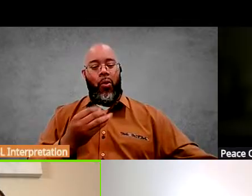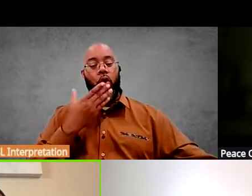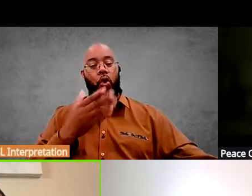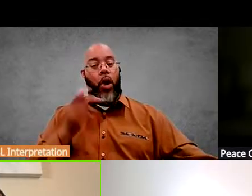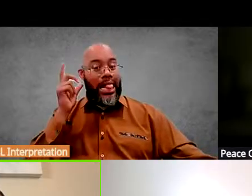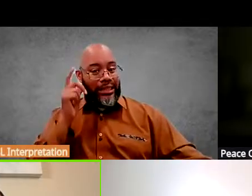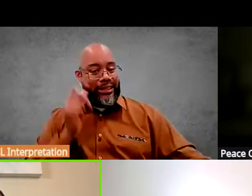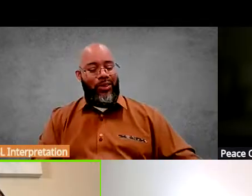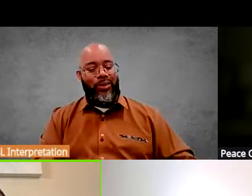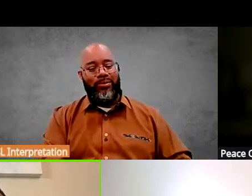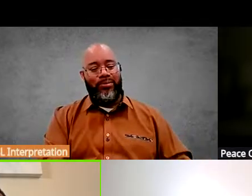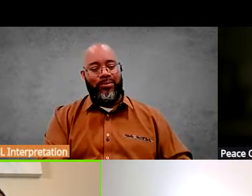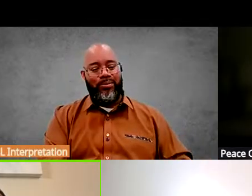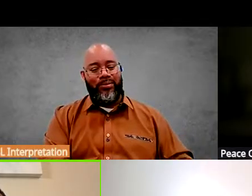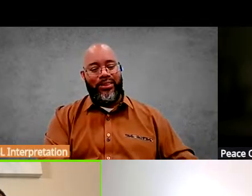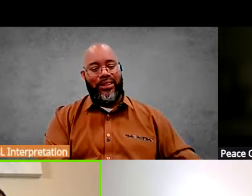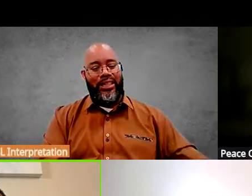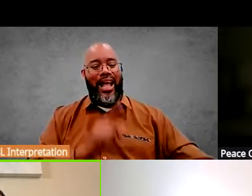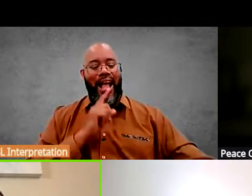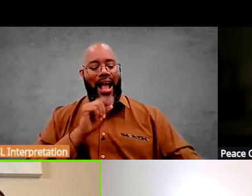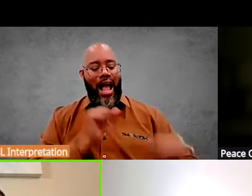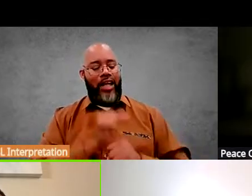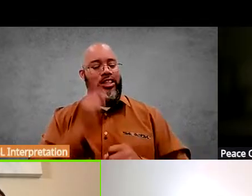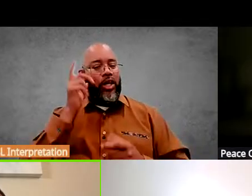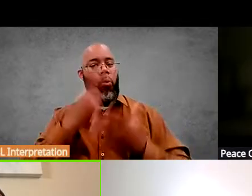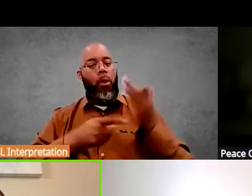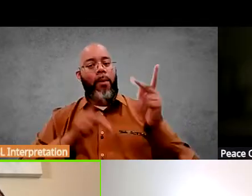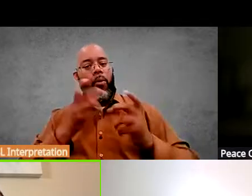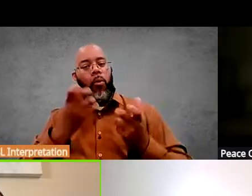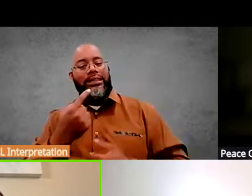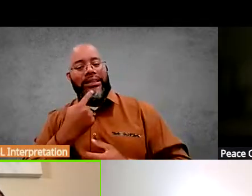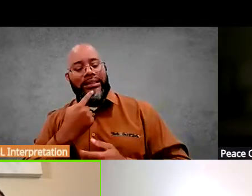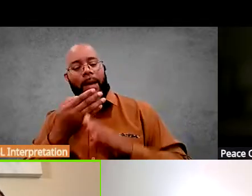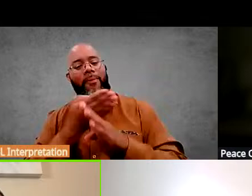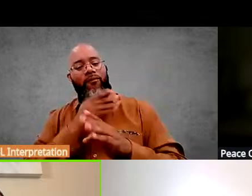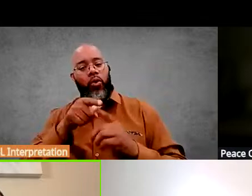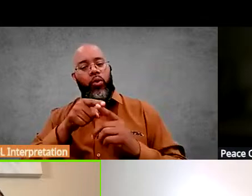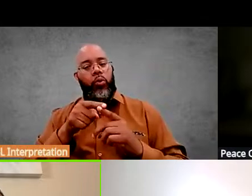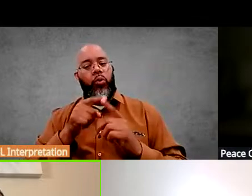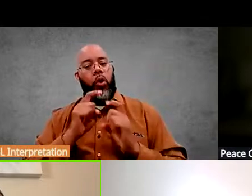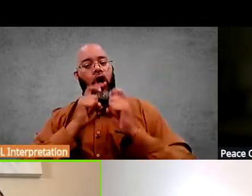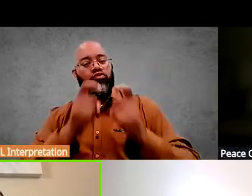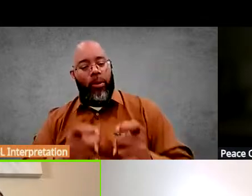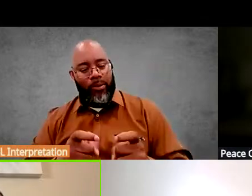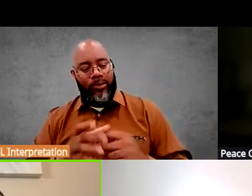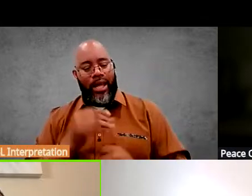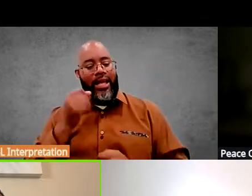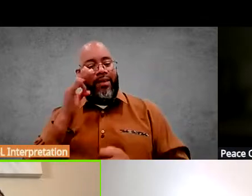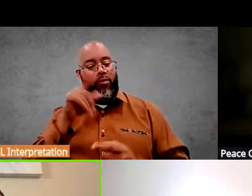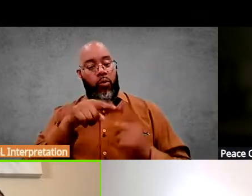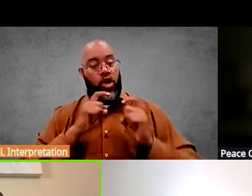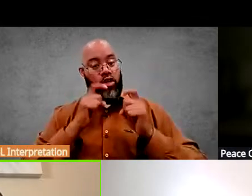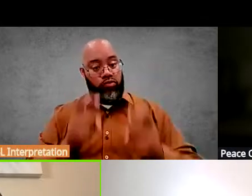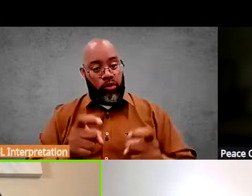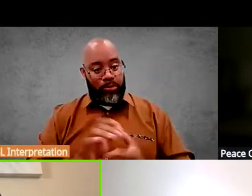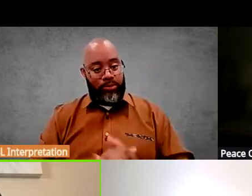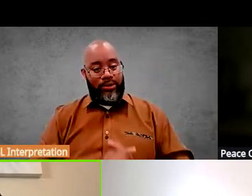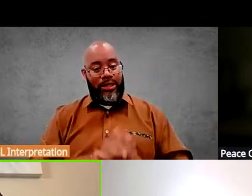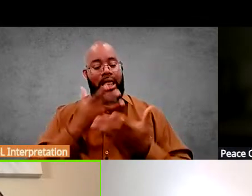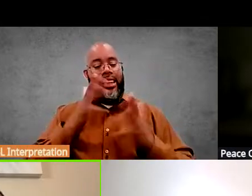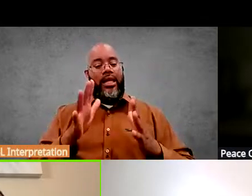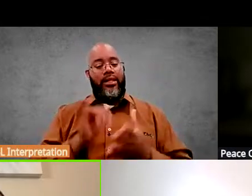listener. Actually hear what people want to say before you contribute. And if when you contribute, let it